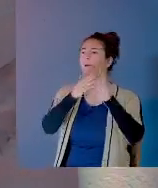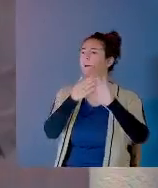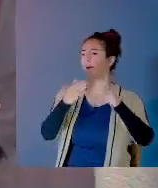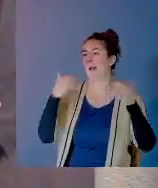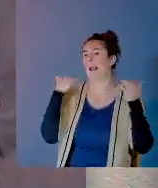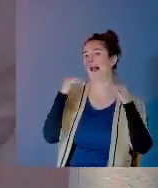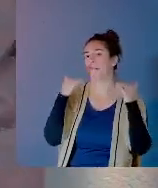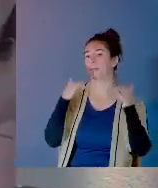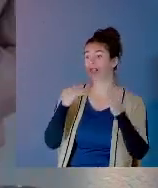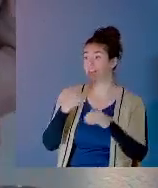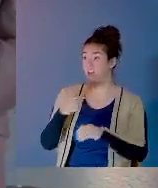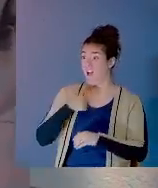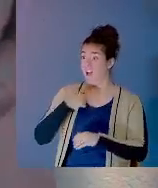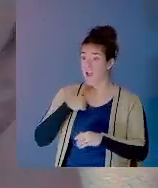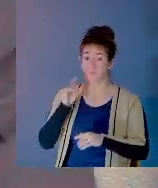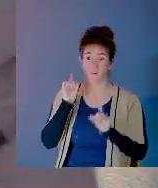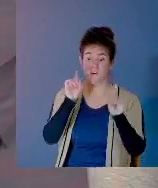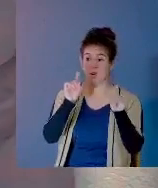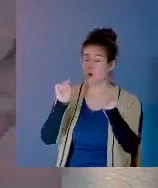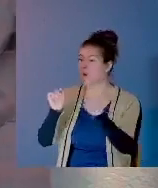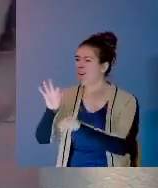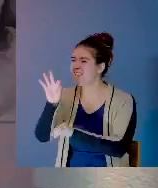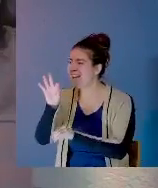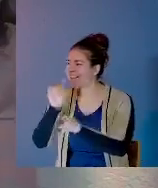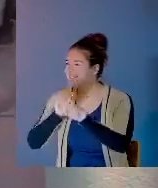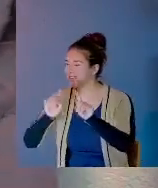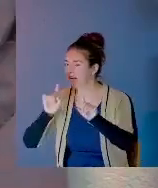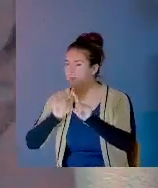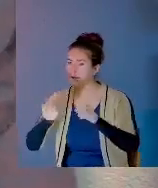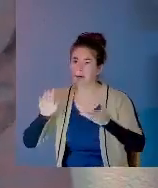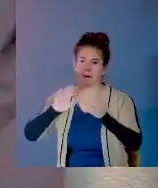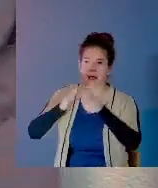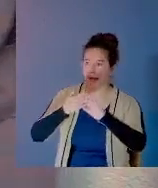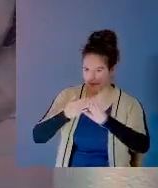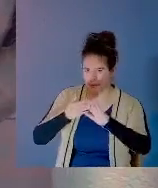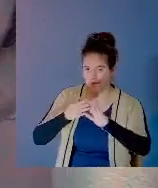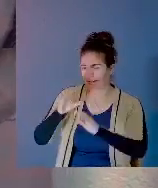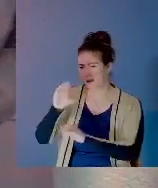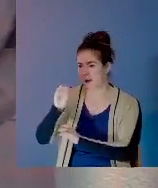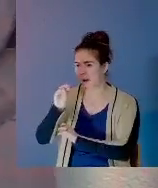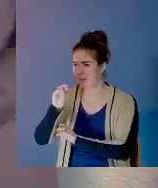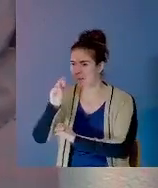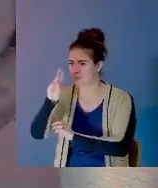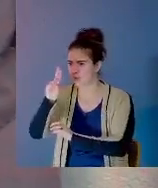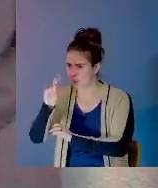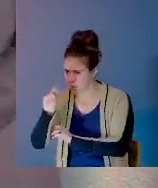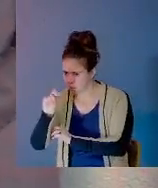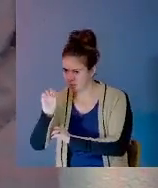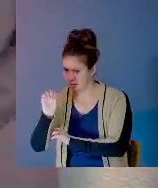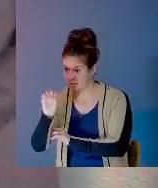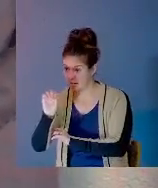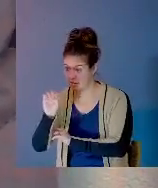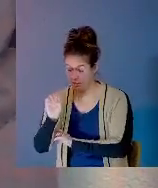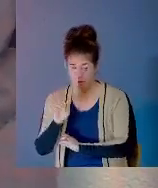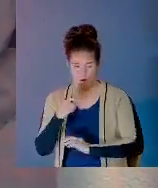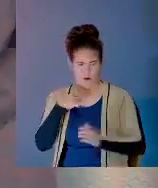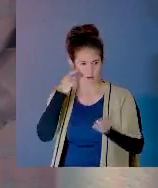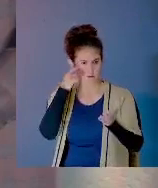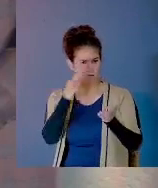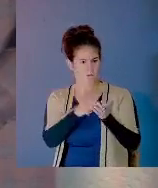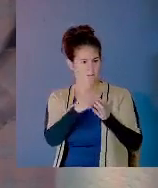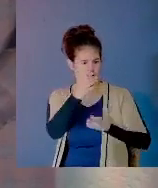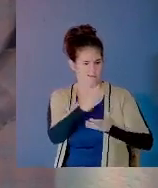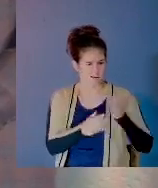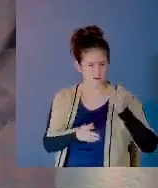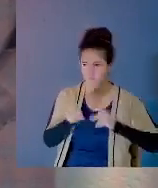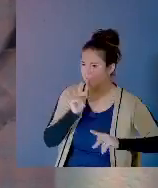hippie communes, right? And some of the people on the commune started to talk about hey, the end days, and have you heard about